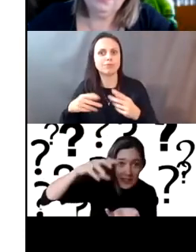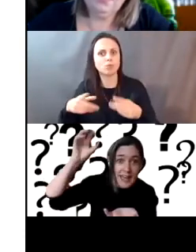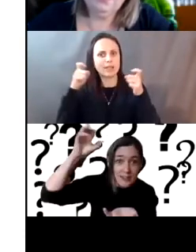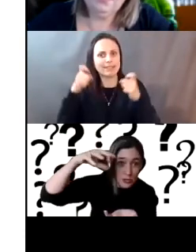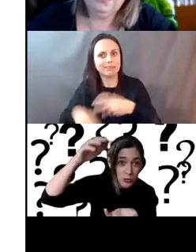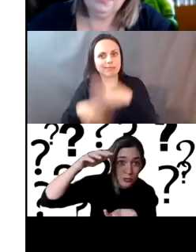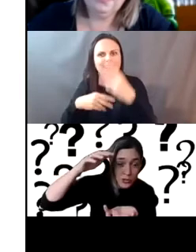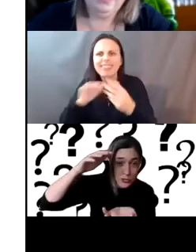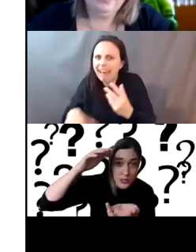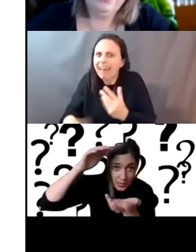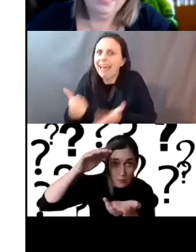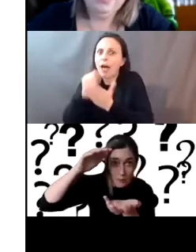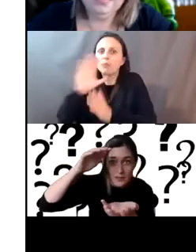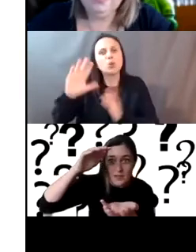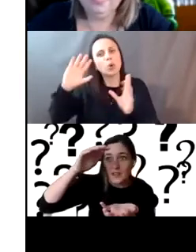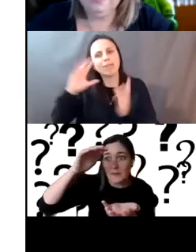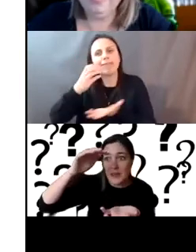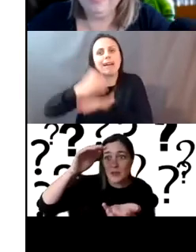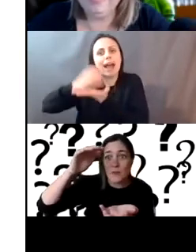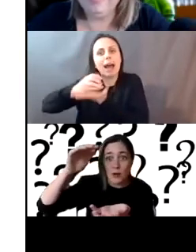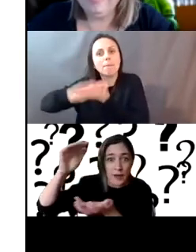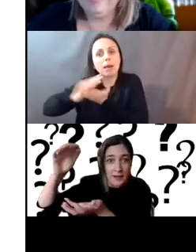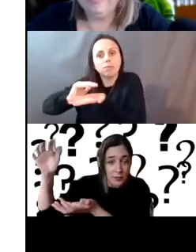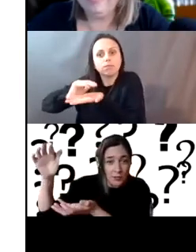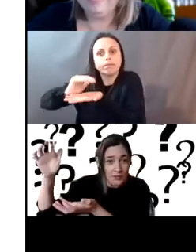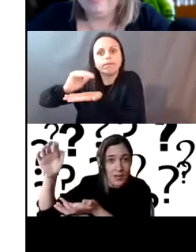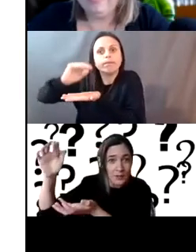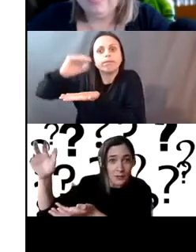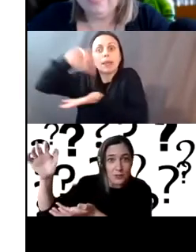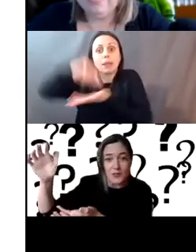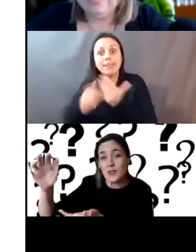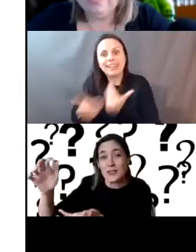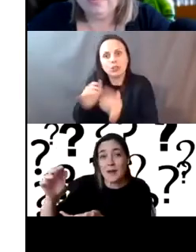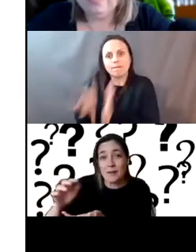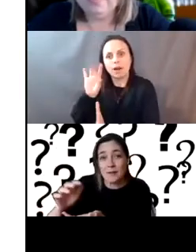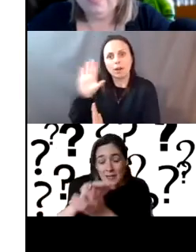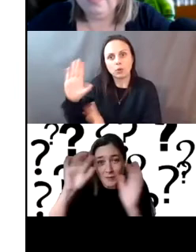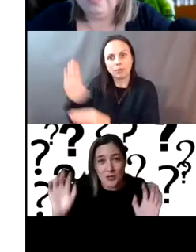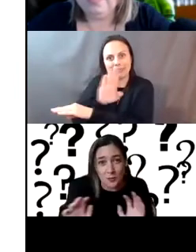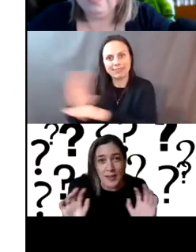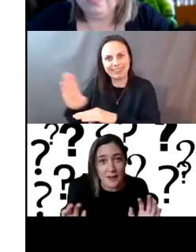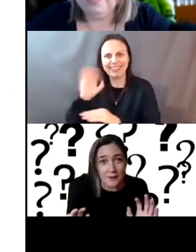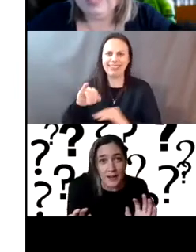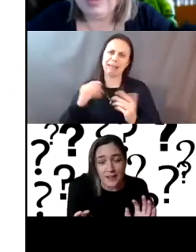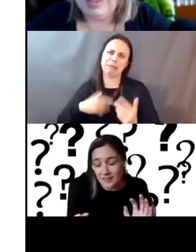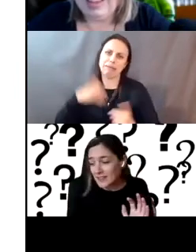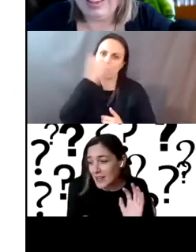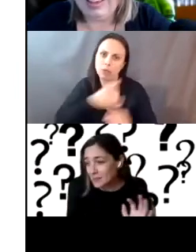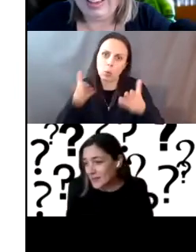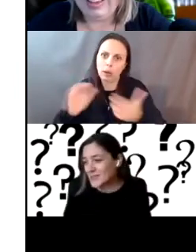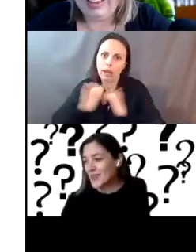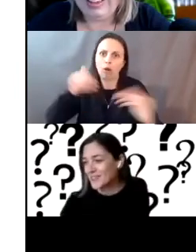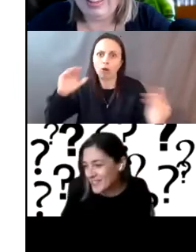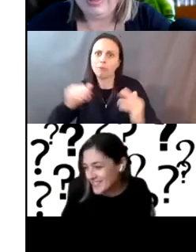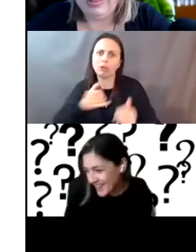things add to your Google Juice cup that make you more findable on Google. So that's my really immature way of trying to